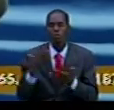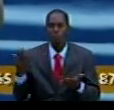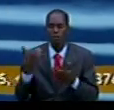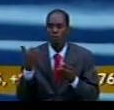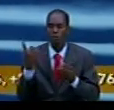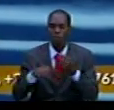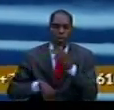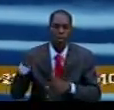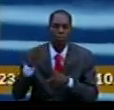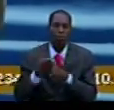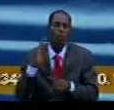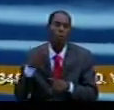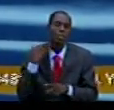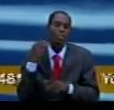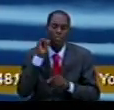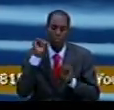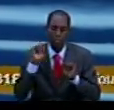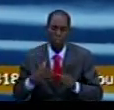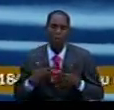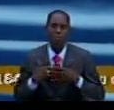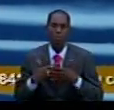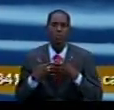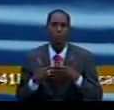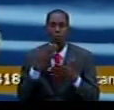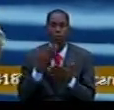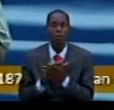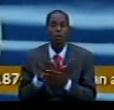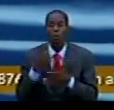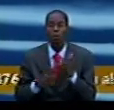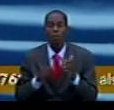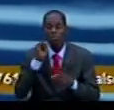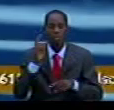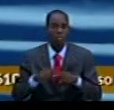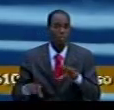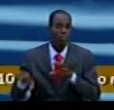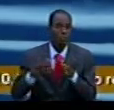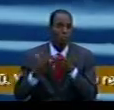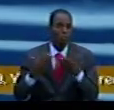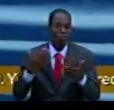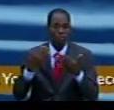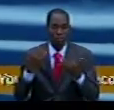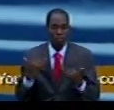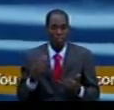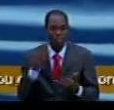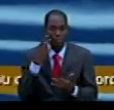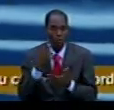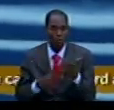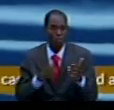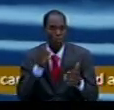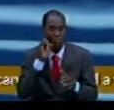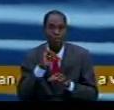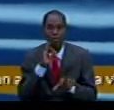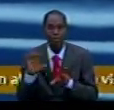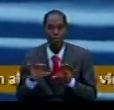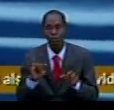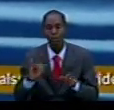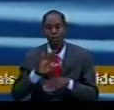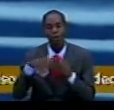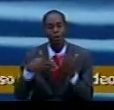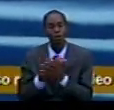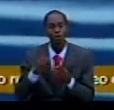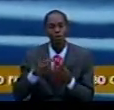could breathe well, what I could not do before. I could turn my neck. I could bend down now to the glory of God. Praise